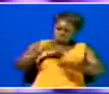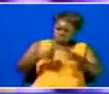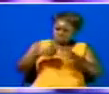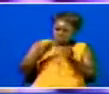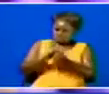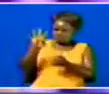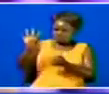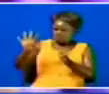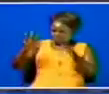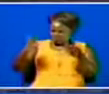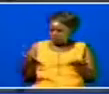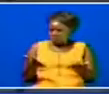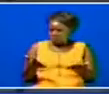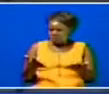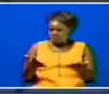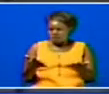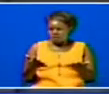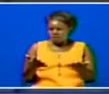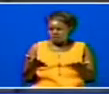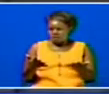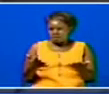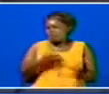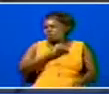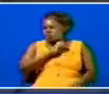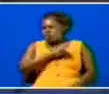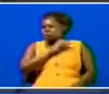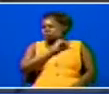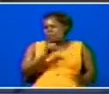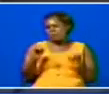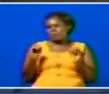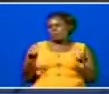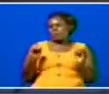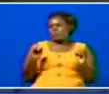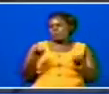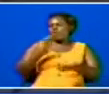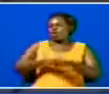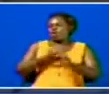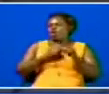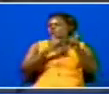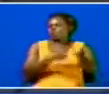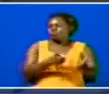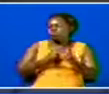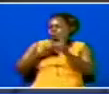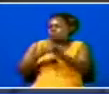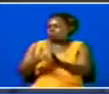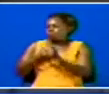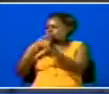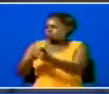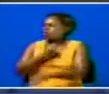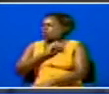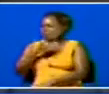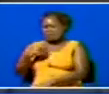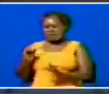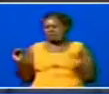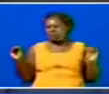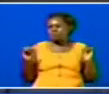years is that there has never been any complaint in terms of who we are honoring or awarding when